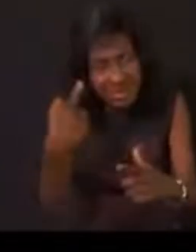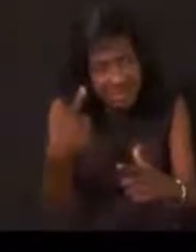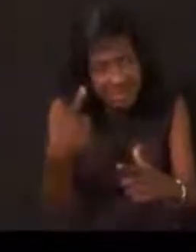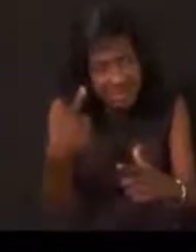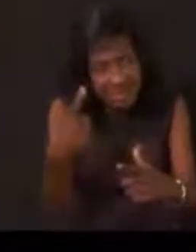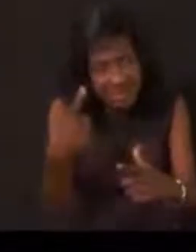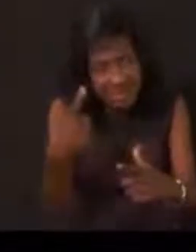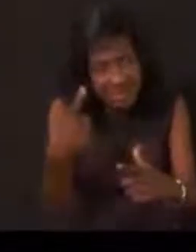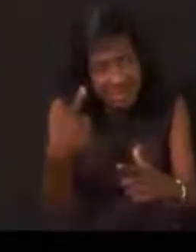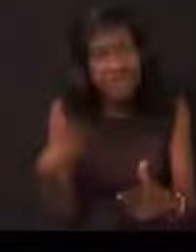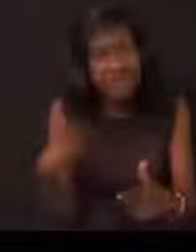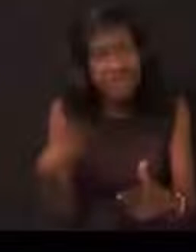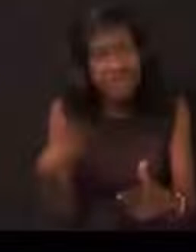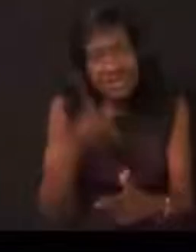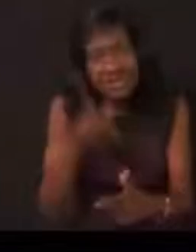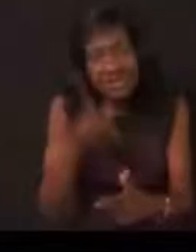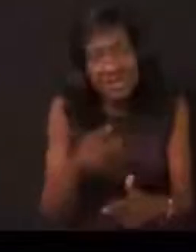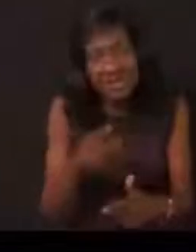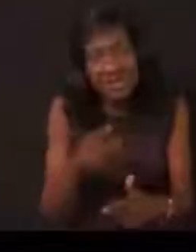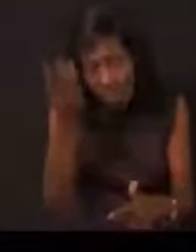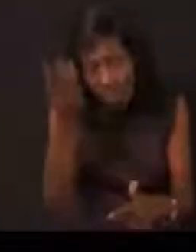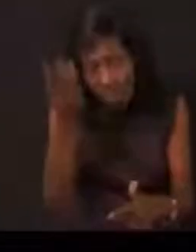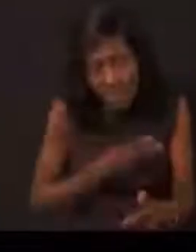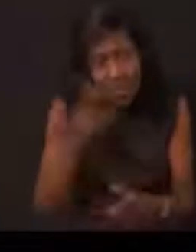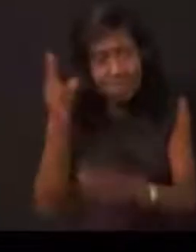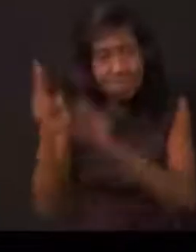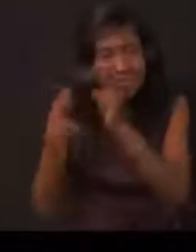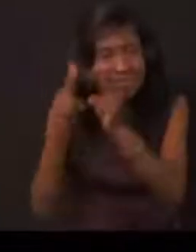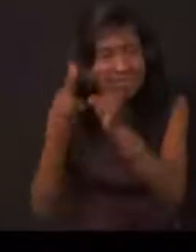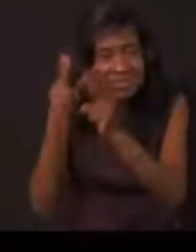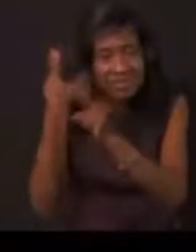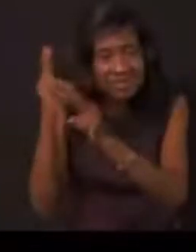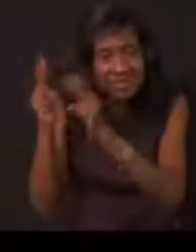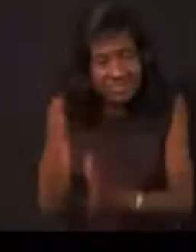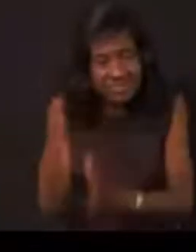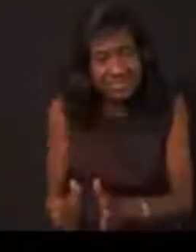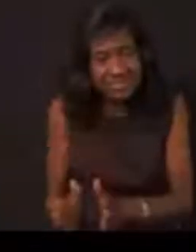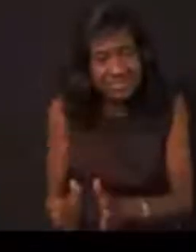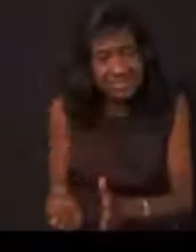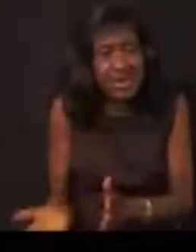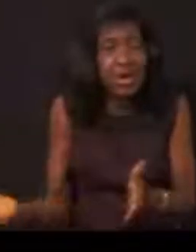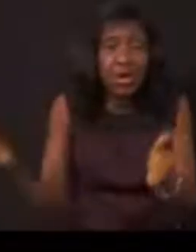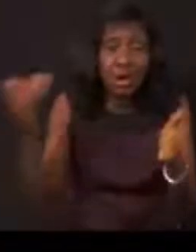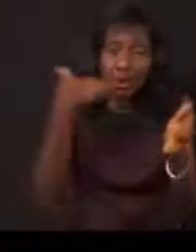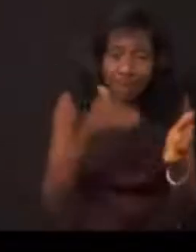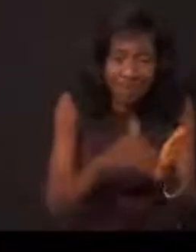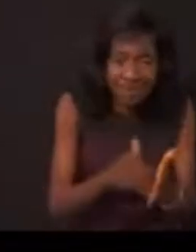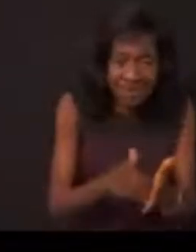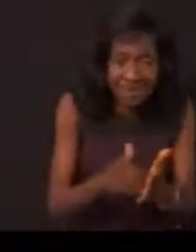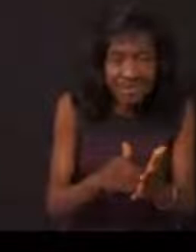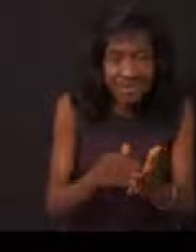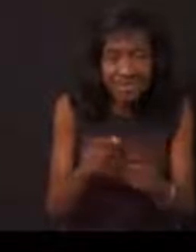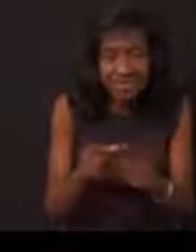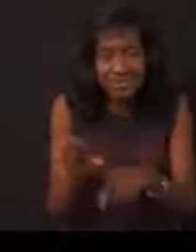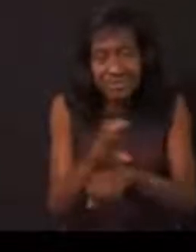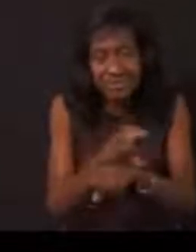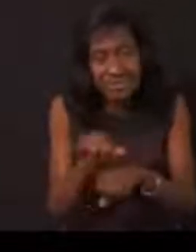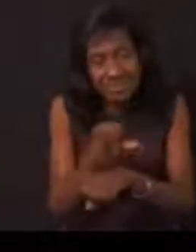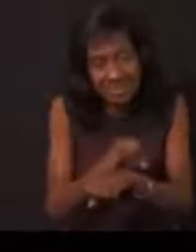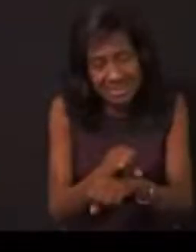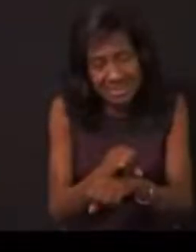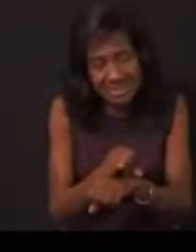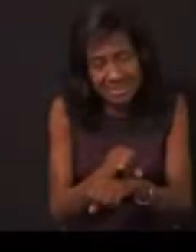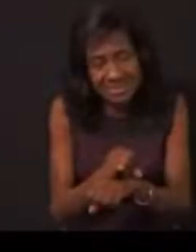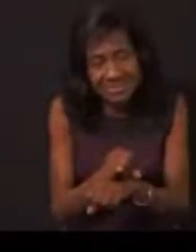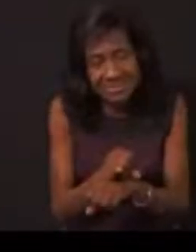and safely welcome visitors back to our shores and ensure that our systems are tested and fully